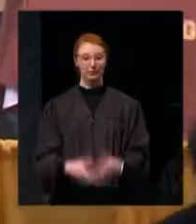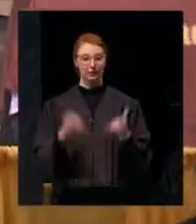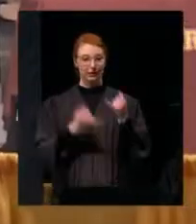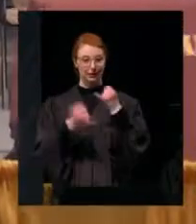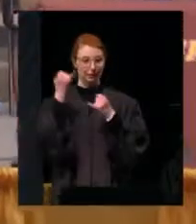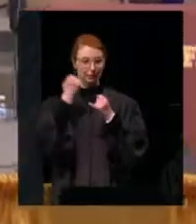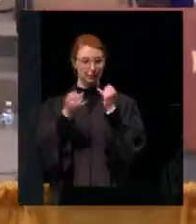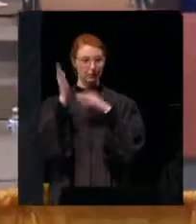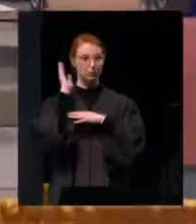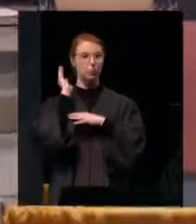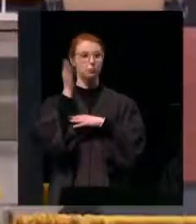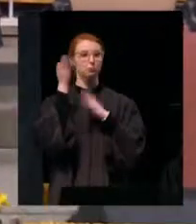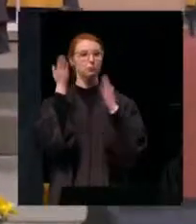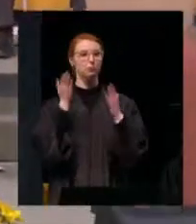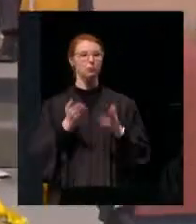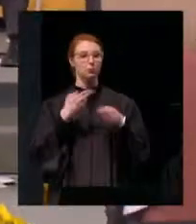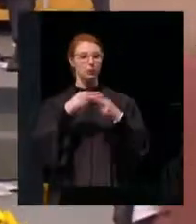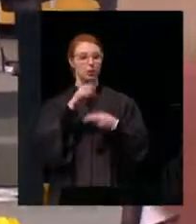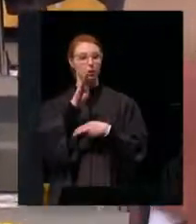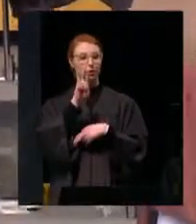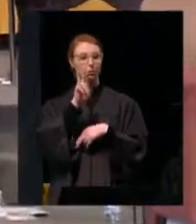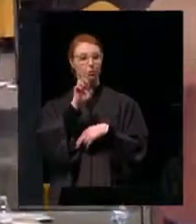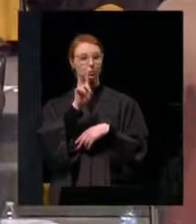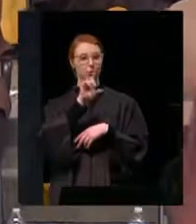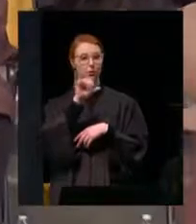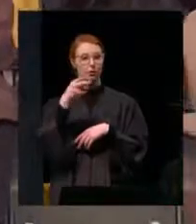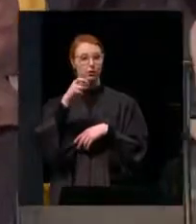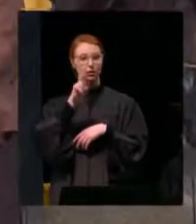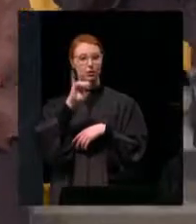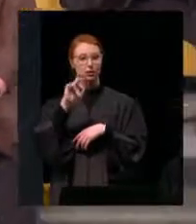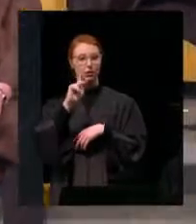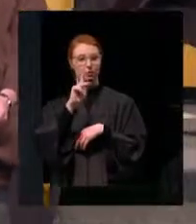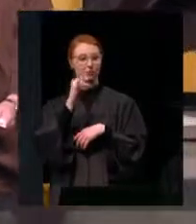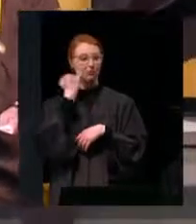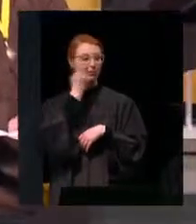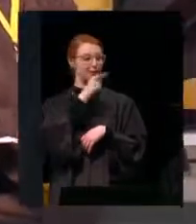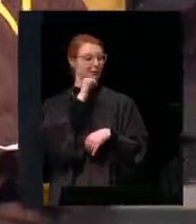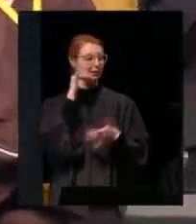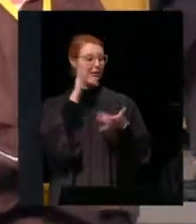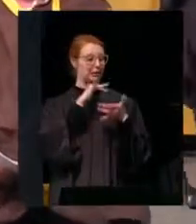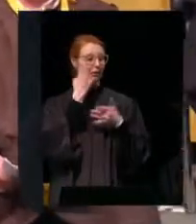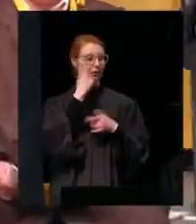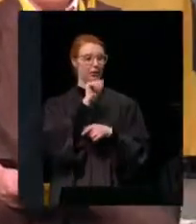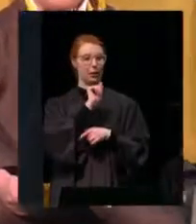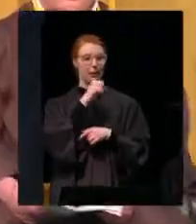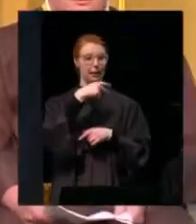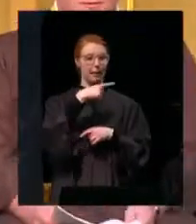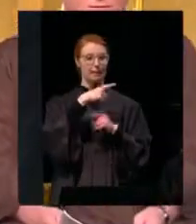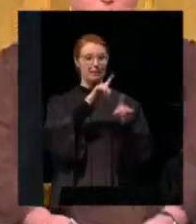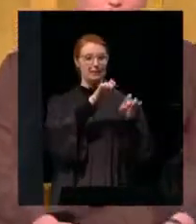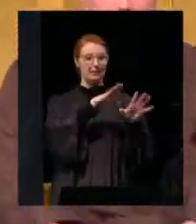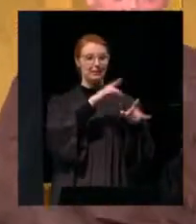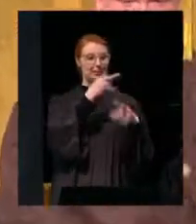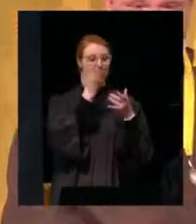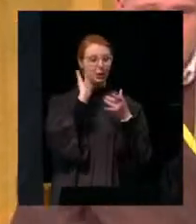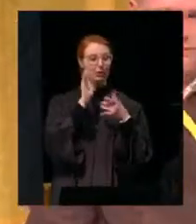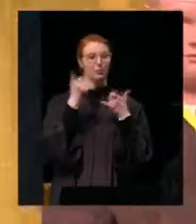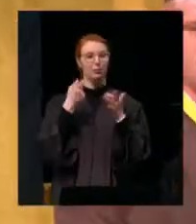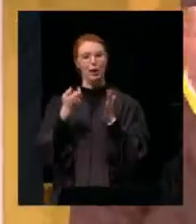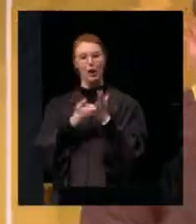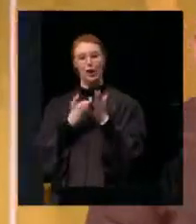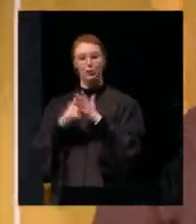Our final speaker today is Brody Herrick. When Brody isn't studying for his AP exams, you can catch him playing hockey, football, and